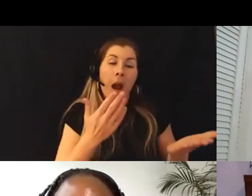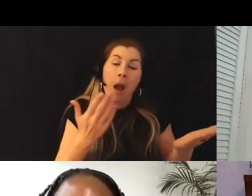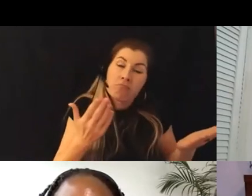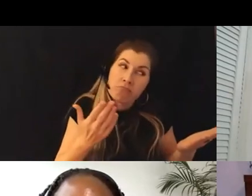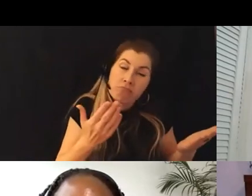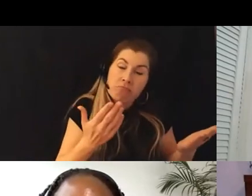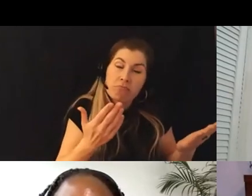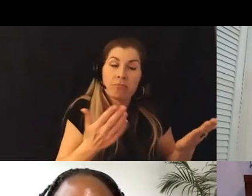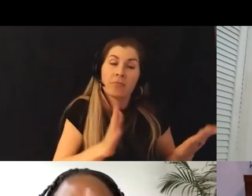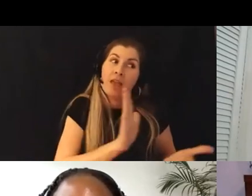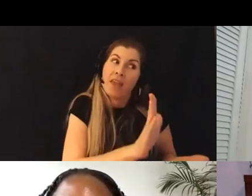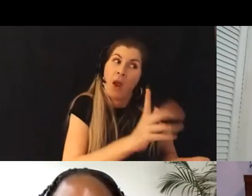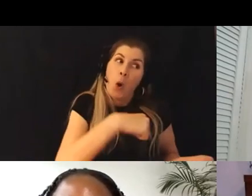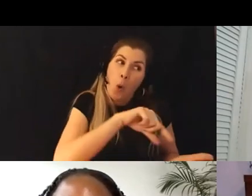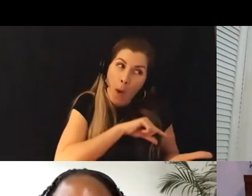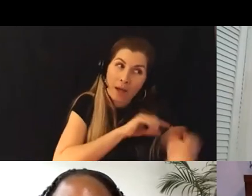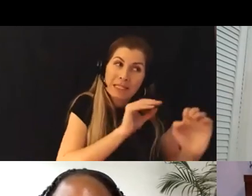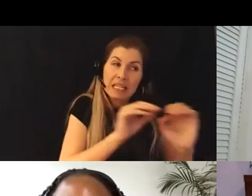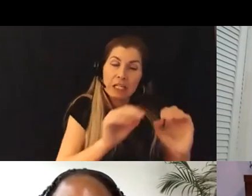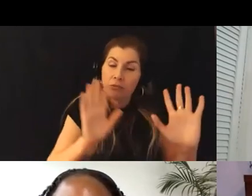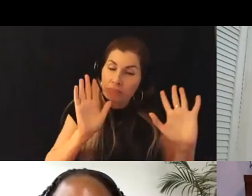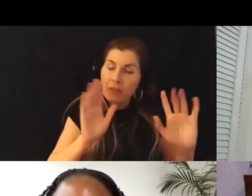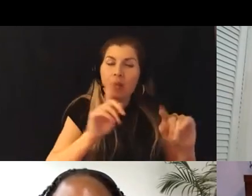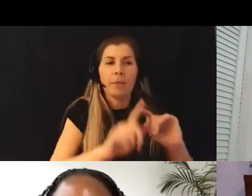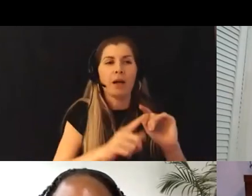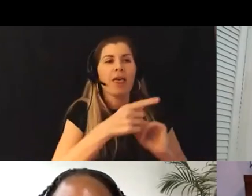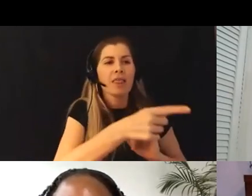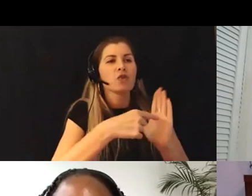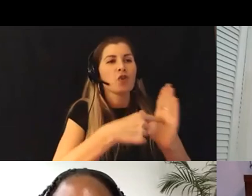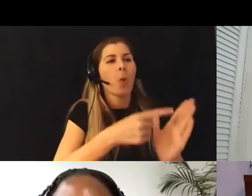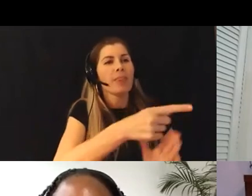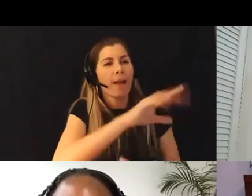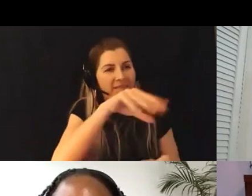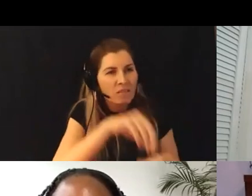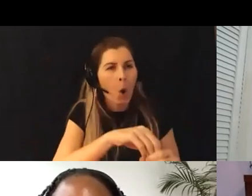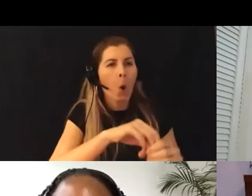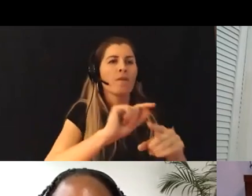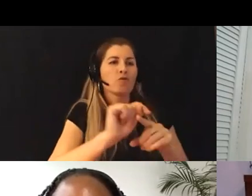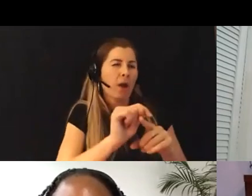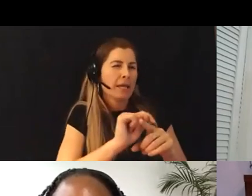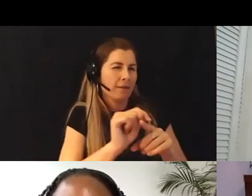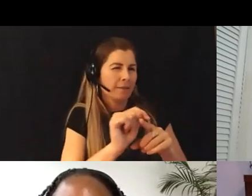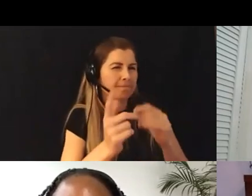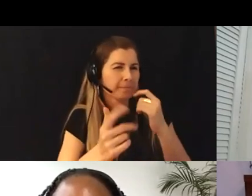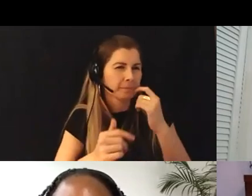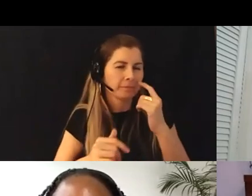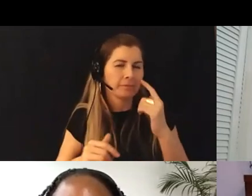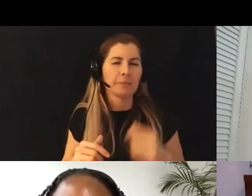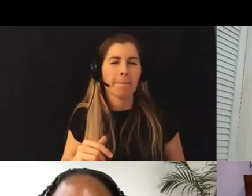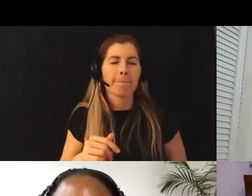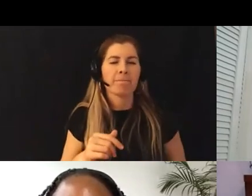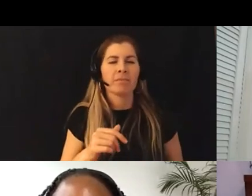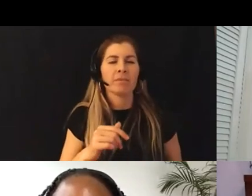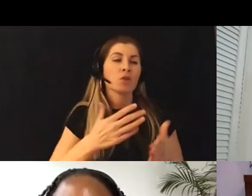able to use that knowledge. It just speaks to the fact that they have participated in the knowledge bank. But I think it's really important,